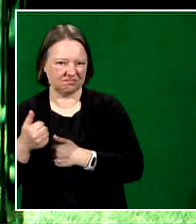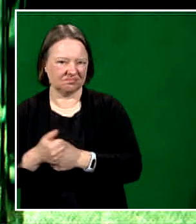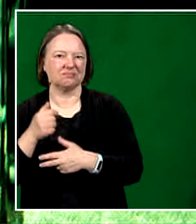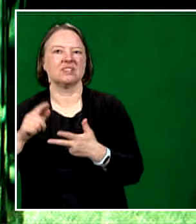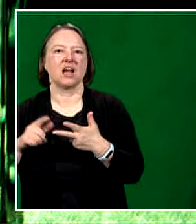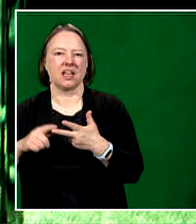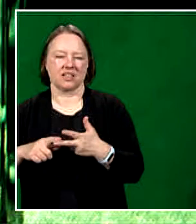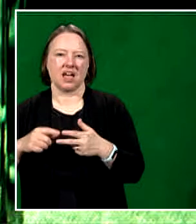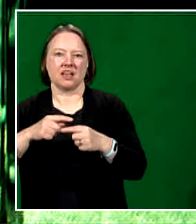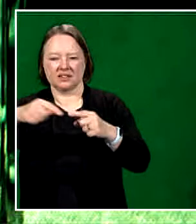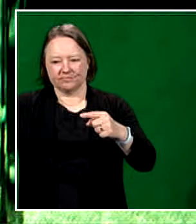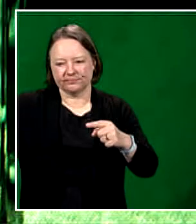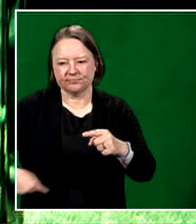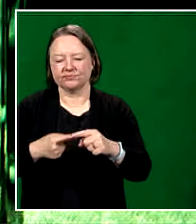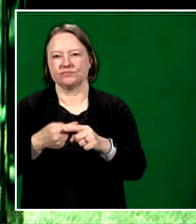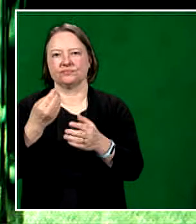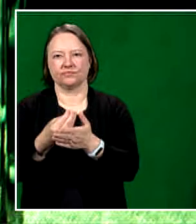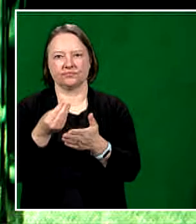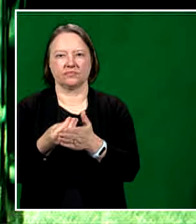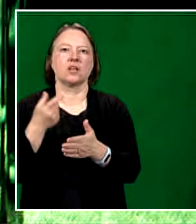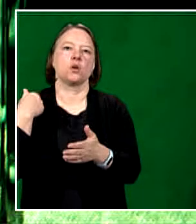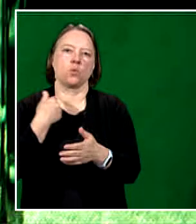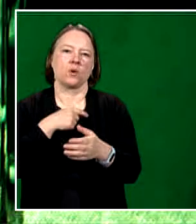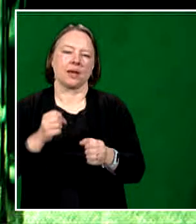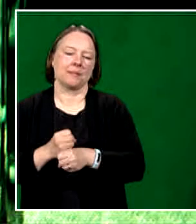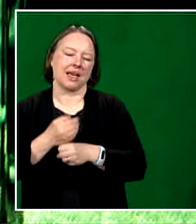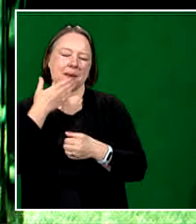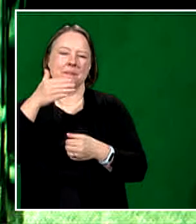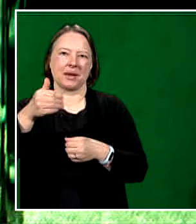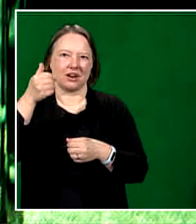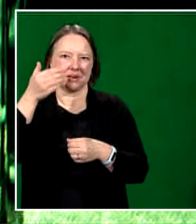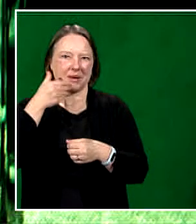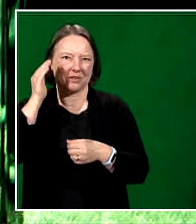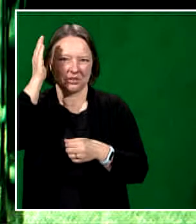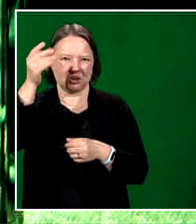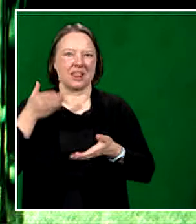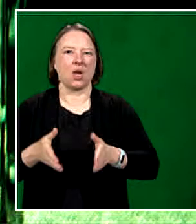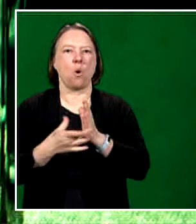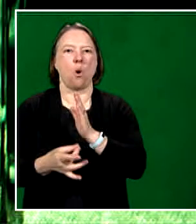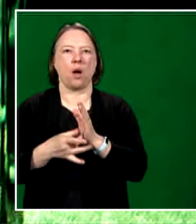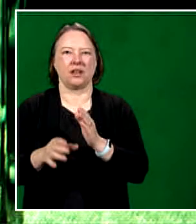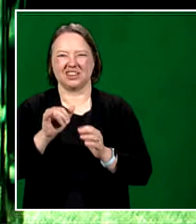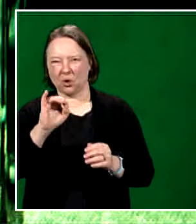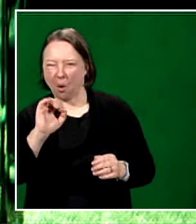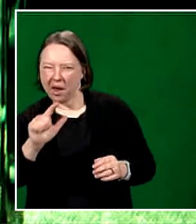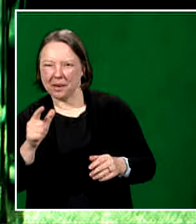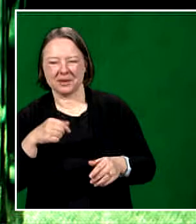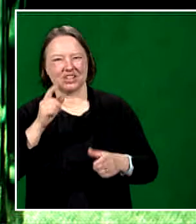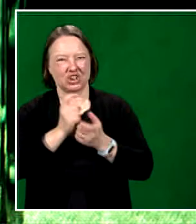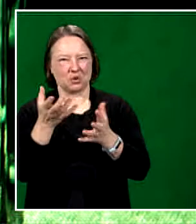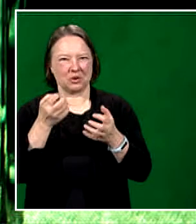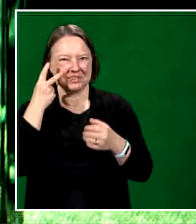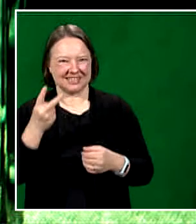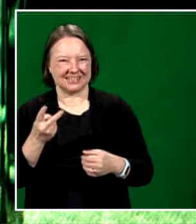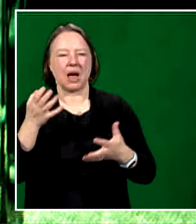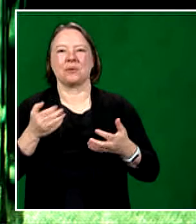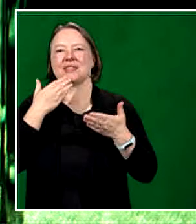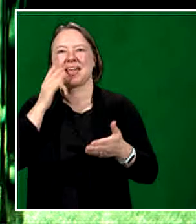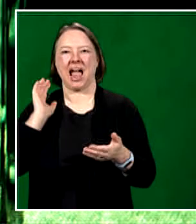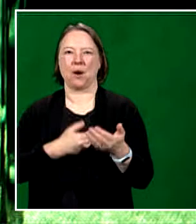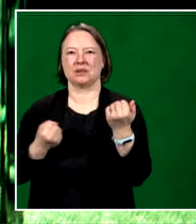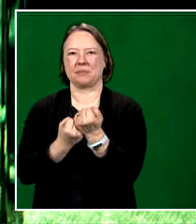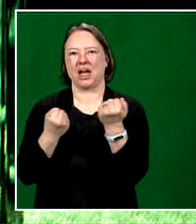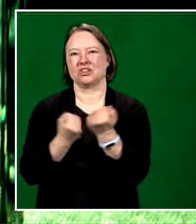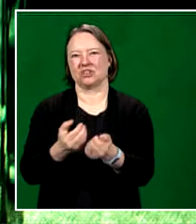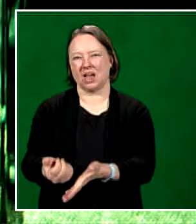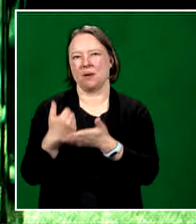cycle, we can create a brighter future. Let yOIL be the change you wish to see. I'd like to thank our sponsors that have helped